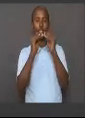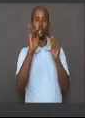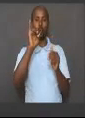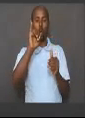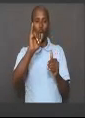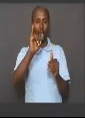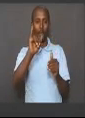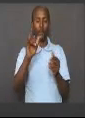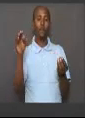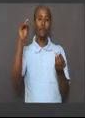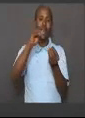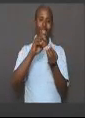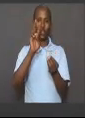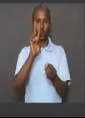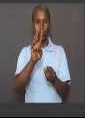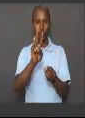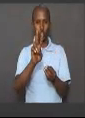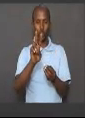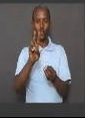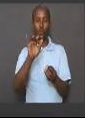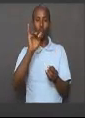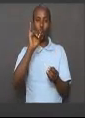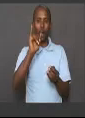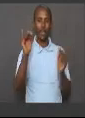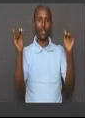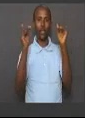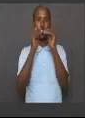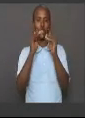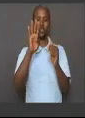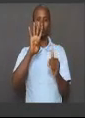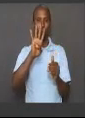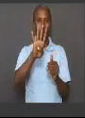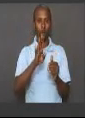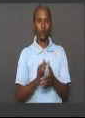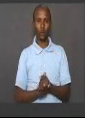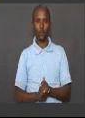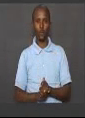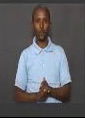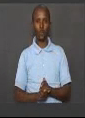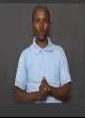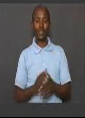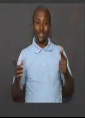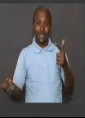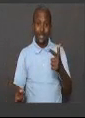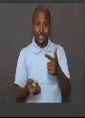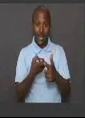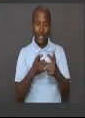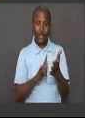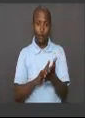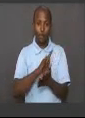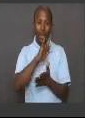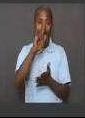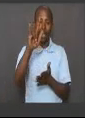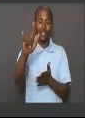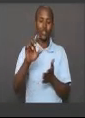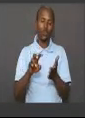y plus 2, y equals 4. The second plane